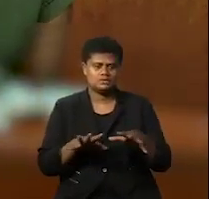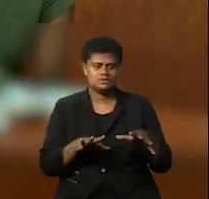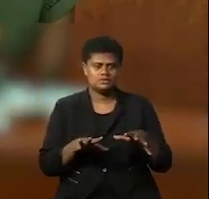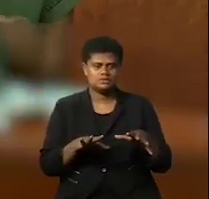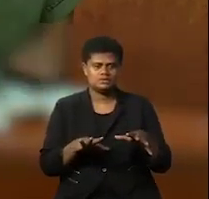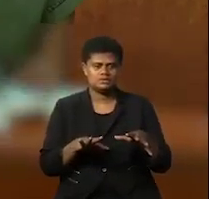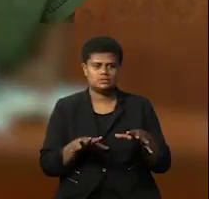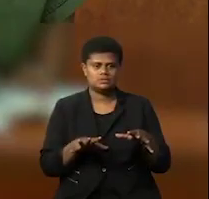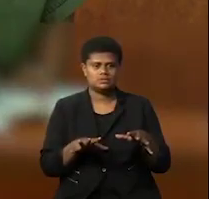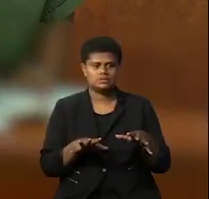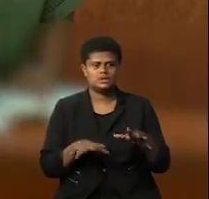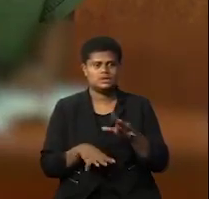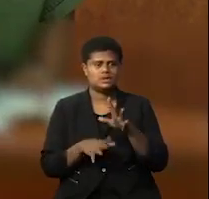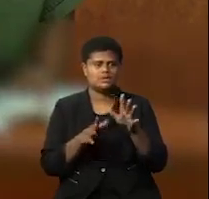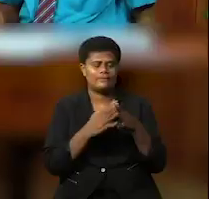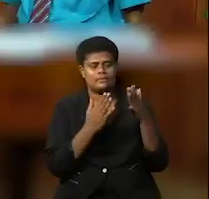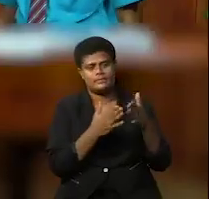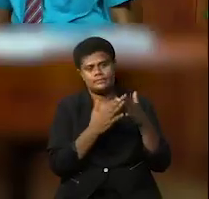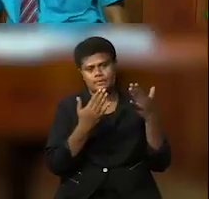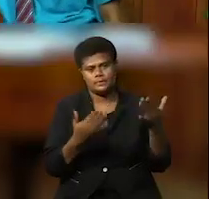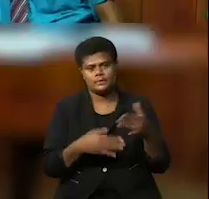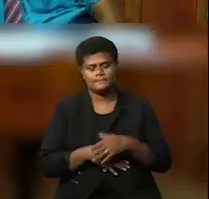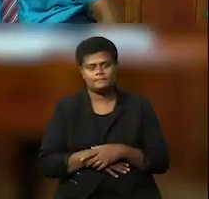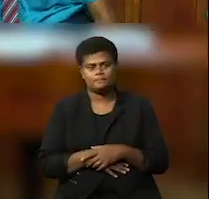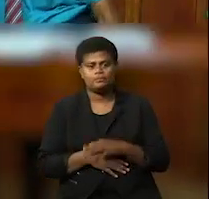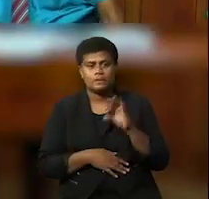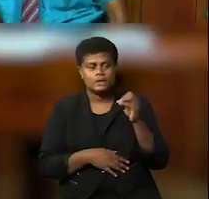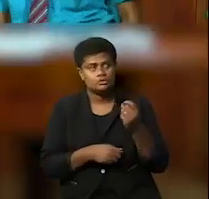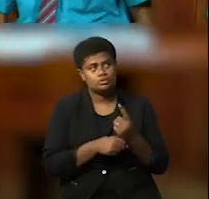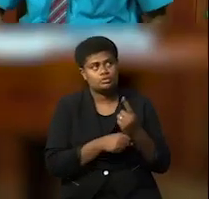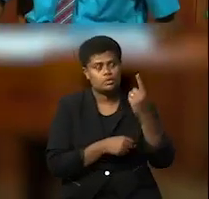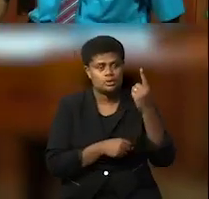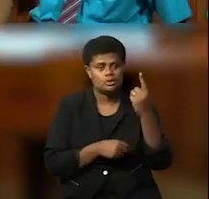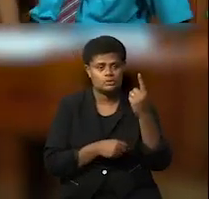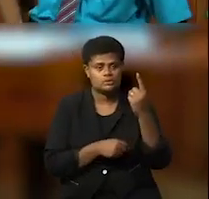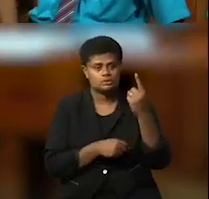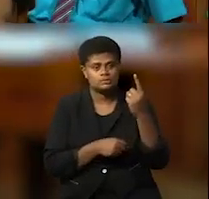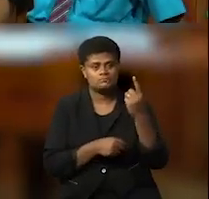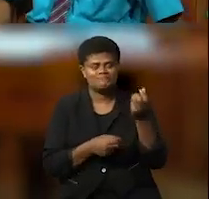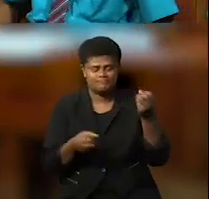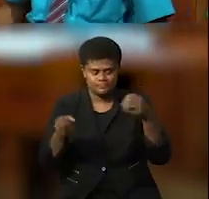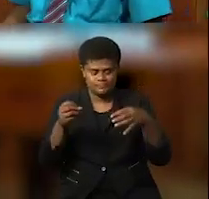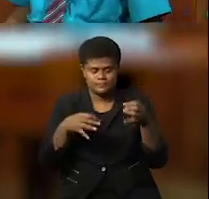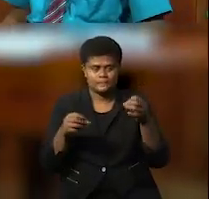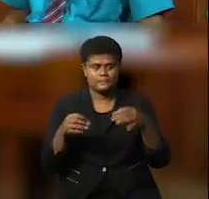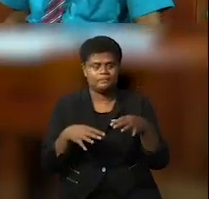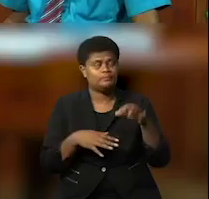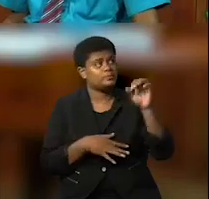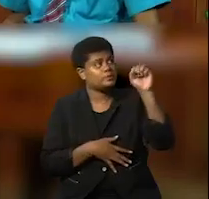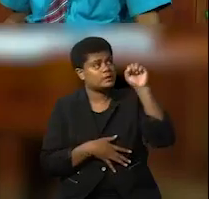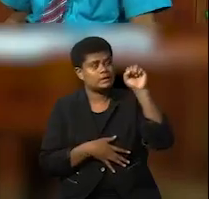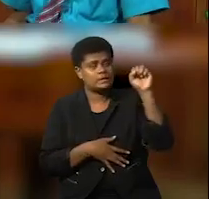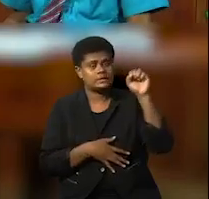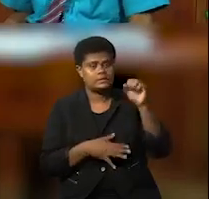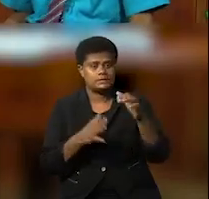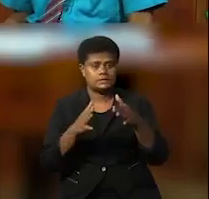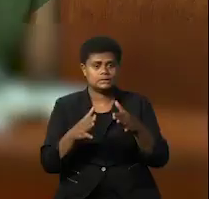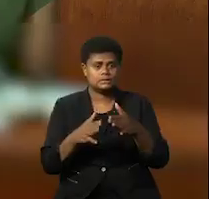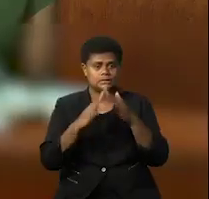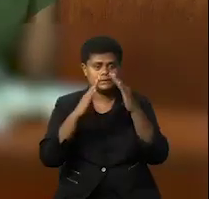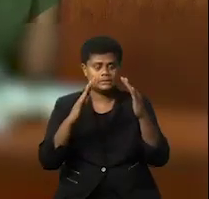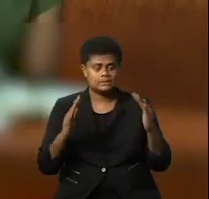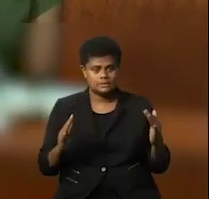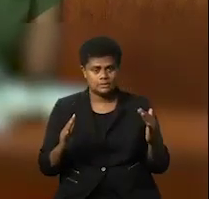well, it talks about how, you know, God will finally fill this house with glory and the Lord of hosts. And that will happen when Jesus